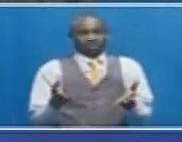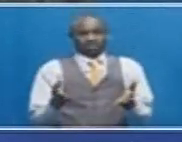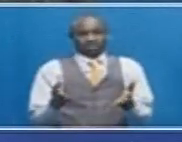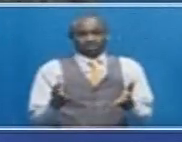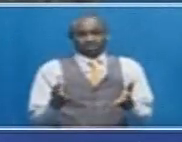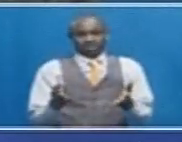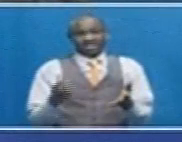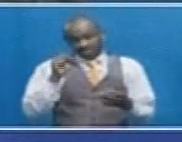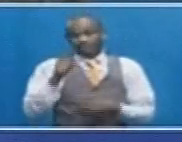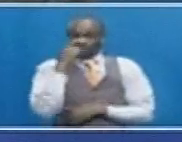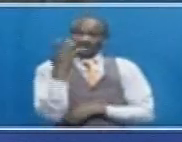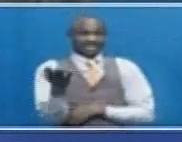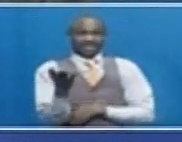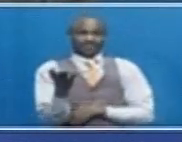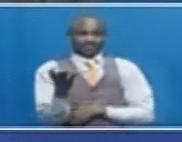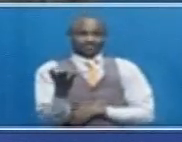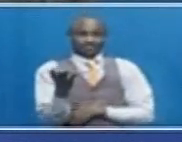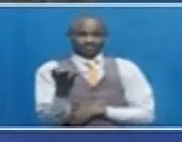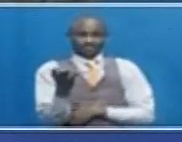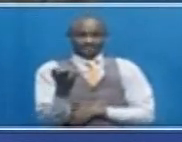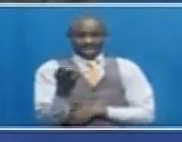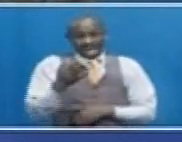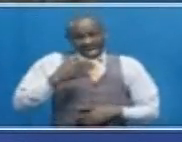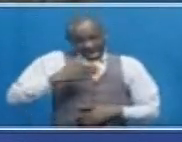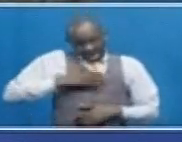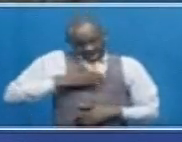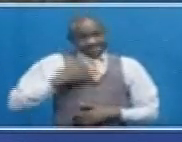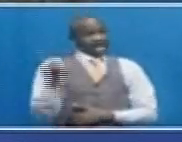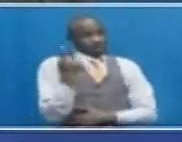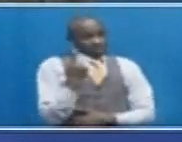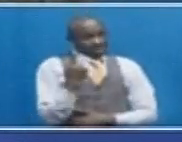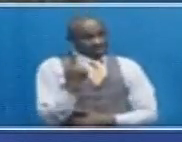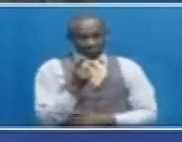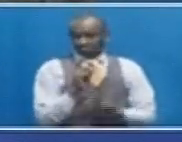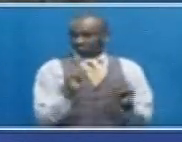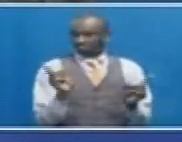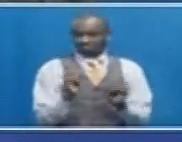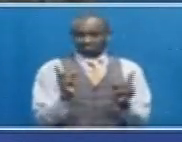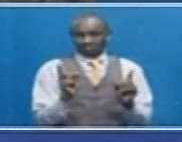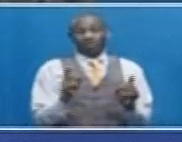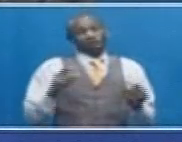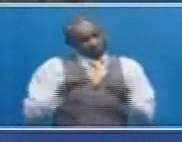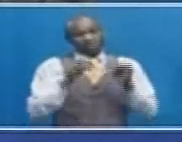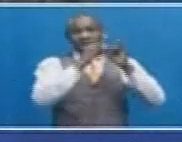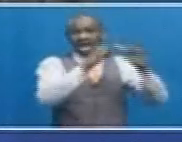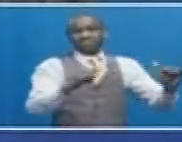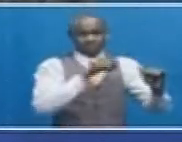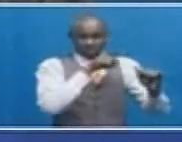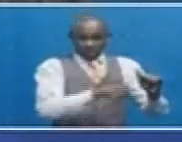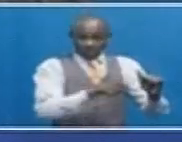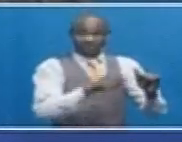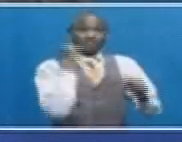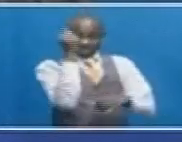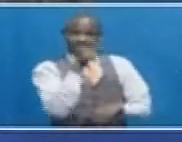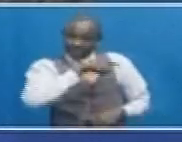on the ground in South Sudan. It is not us alone. Even in the camps of Salva